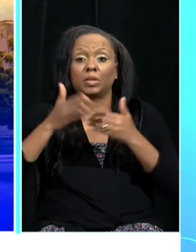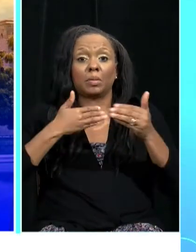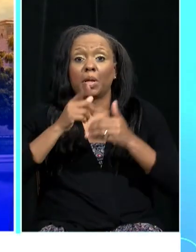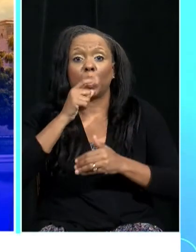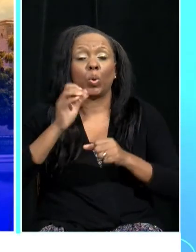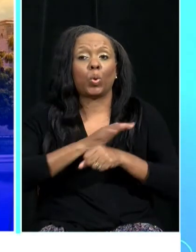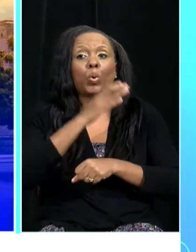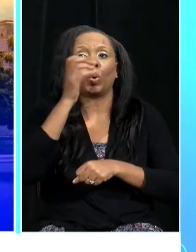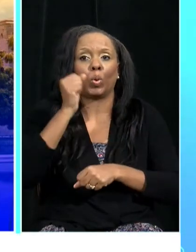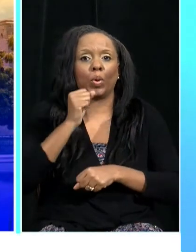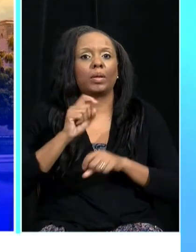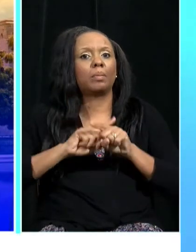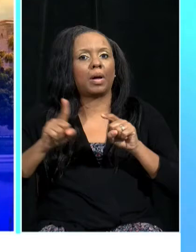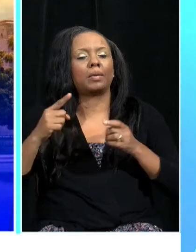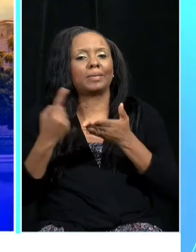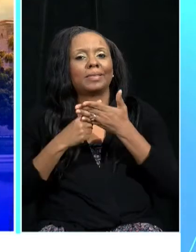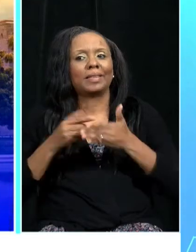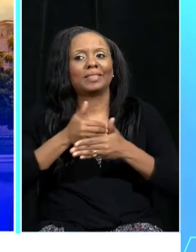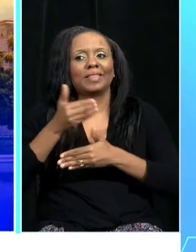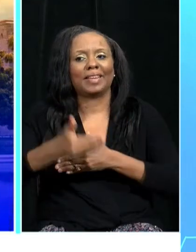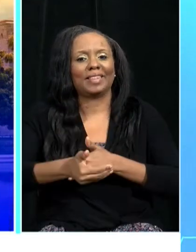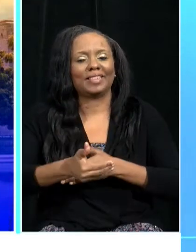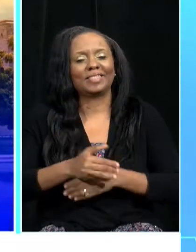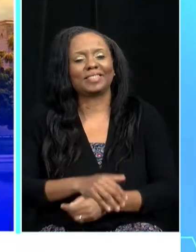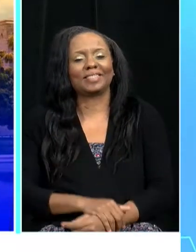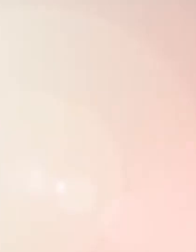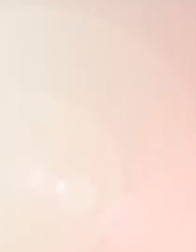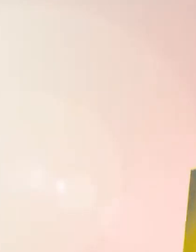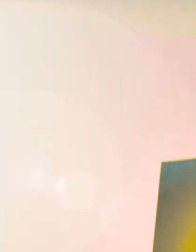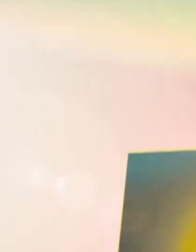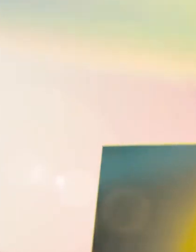that administration, with the Barbados economy. Stay with us.